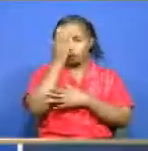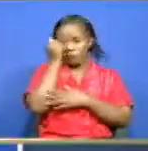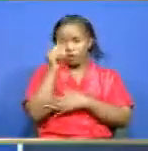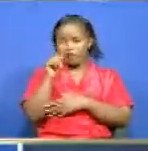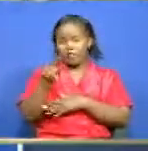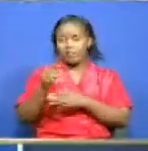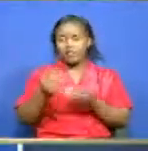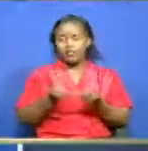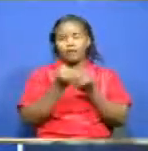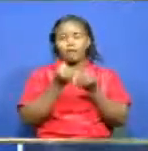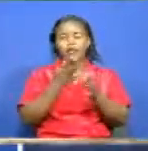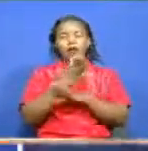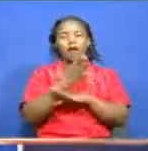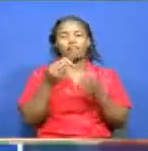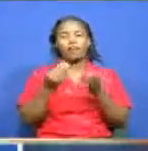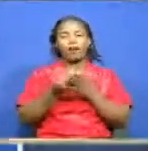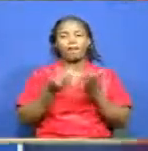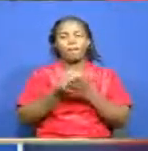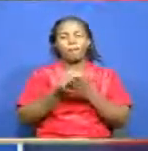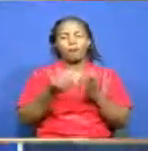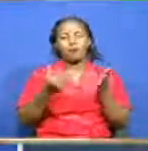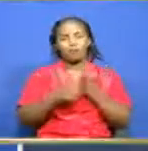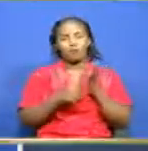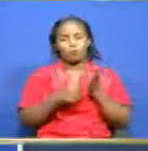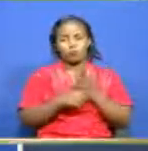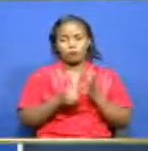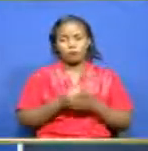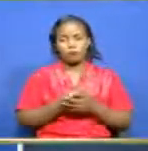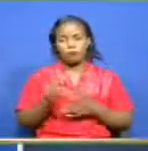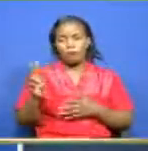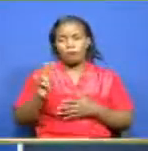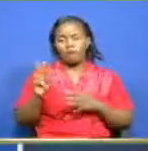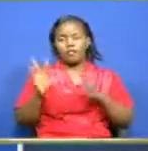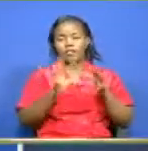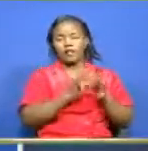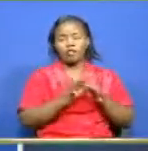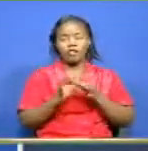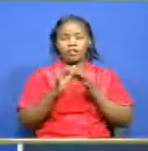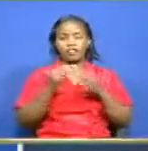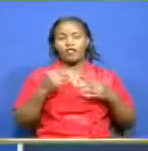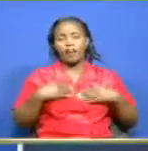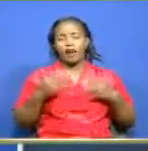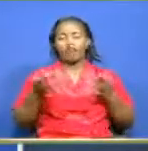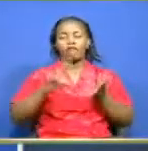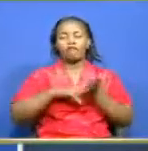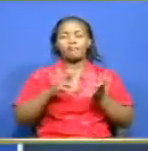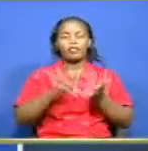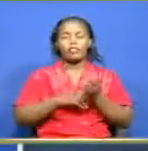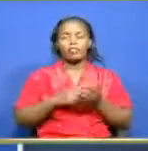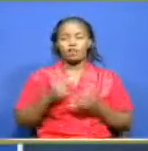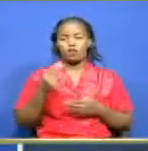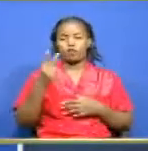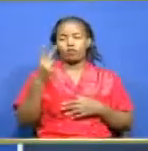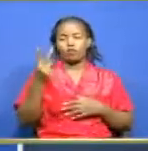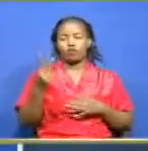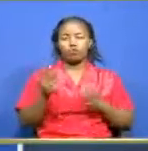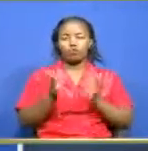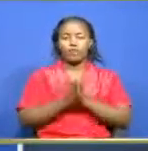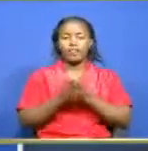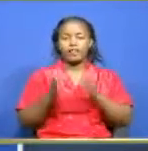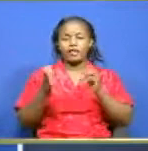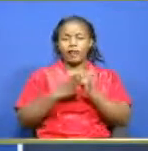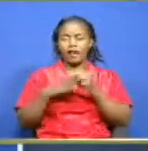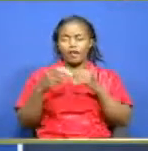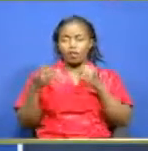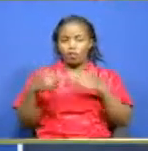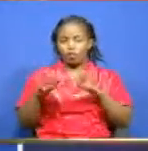to financial constraints. Vihiga United, who have registered two wins, five draws and nine losses, are fighting to save their